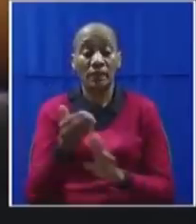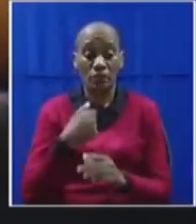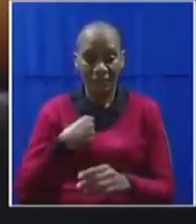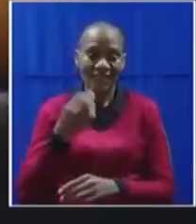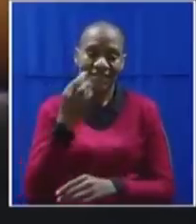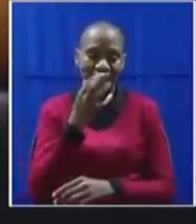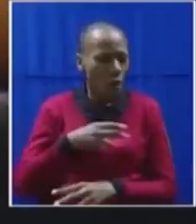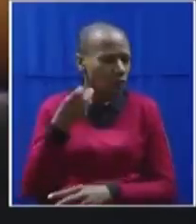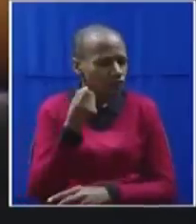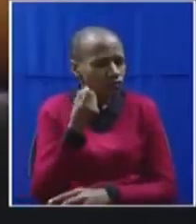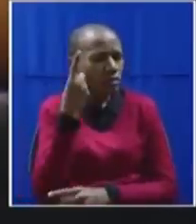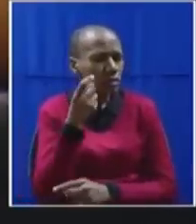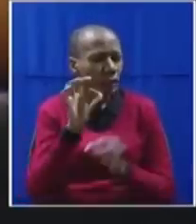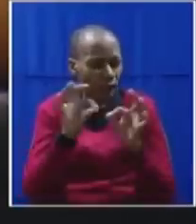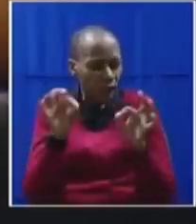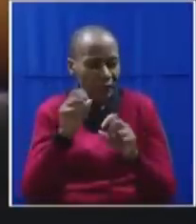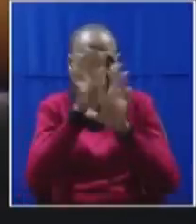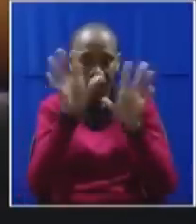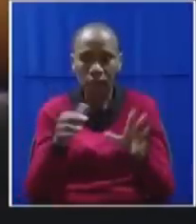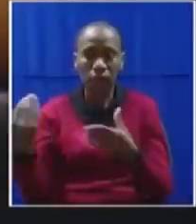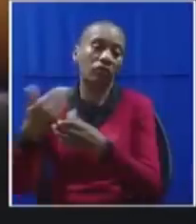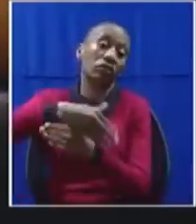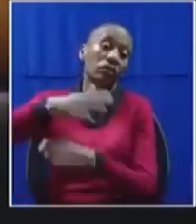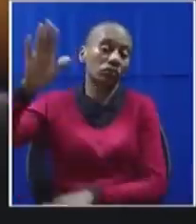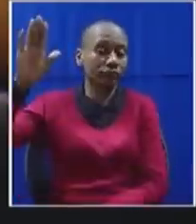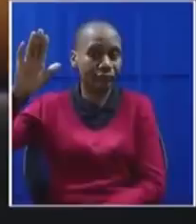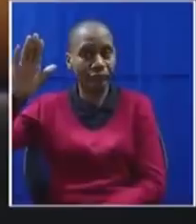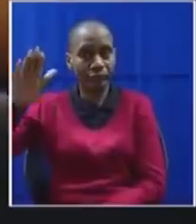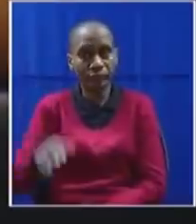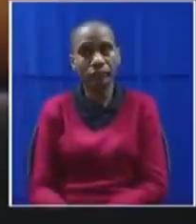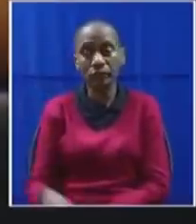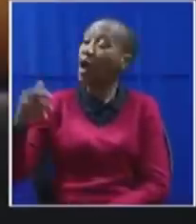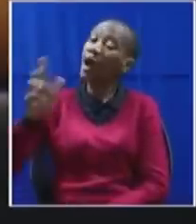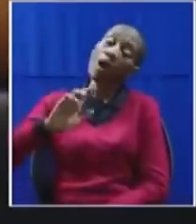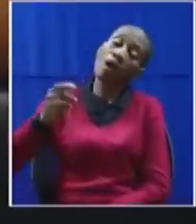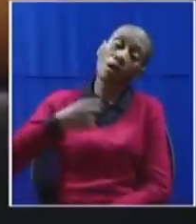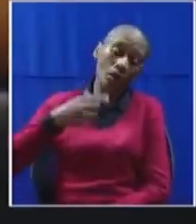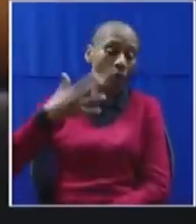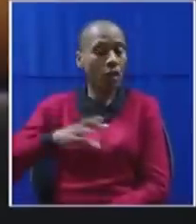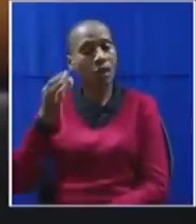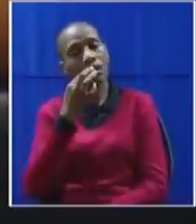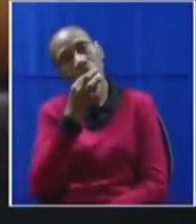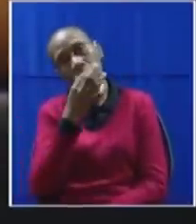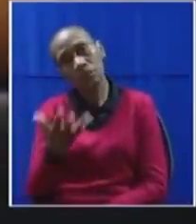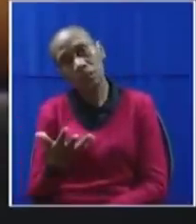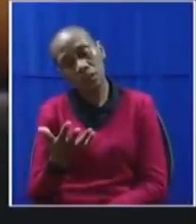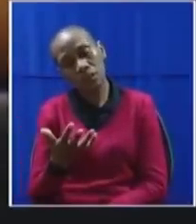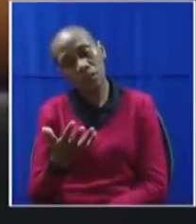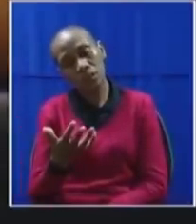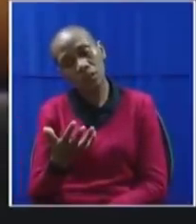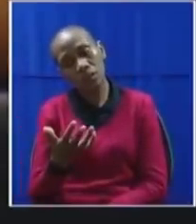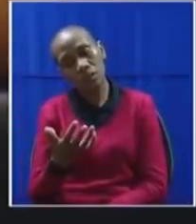Honorable Deputy Minister, what's the point of order? Hayi bendifuna ukuthi somlomo asizontanga zakhe.